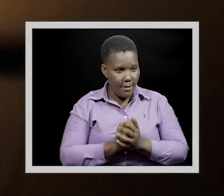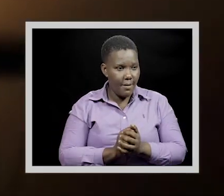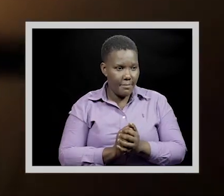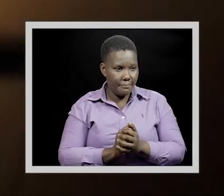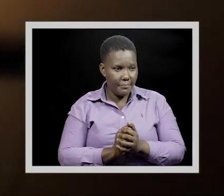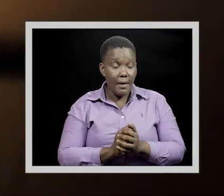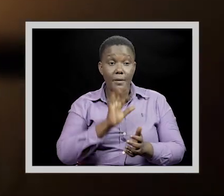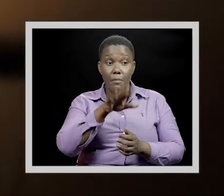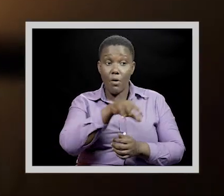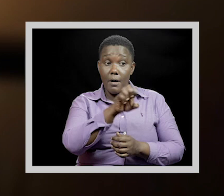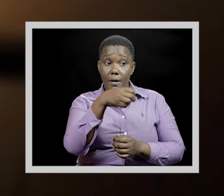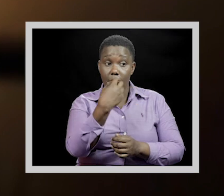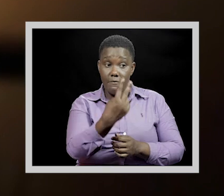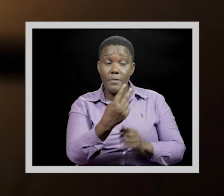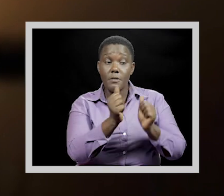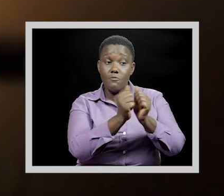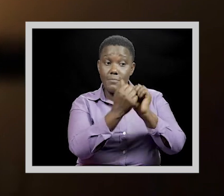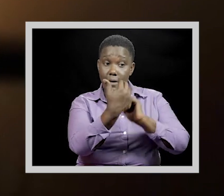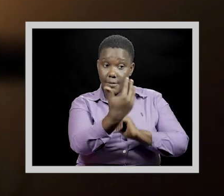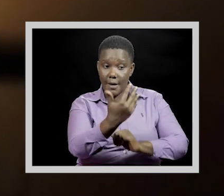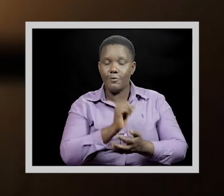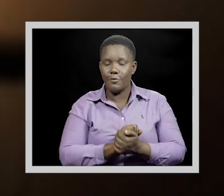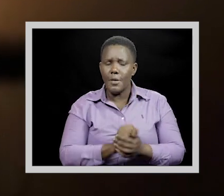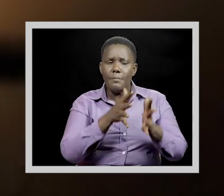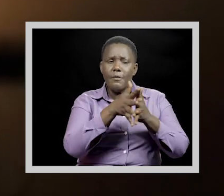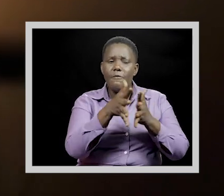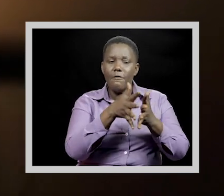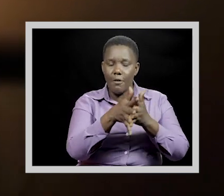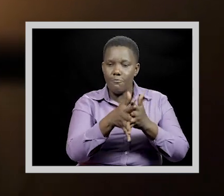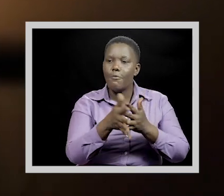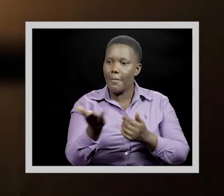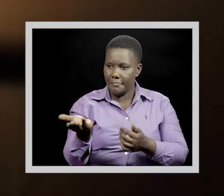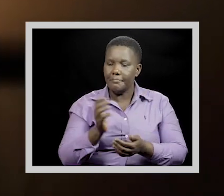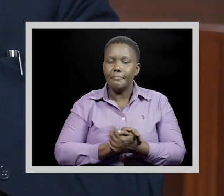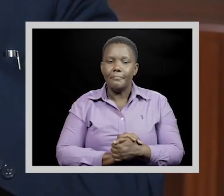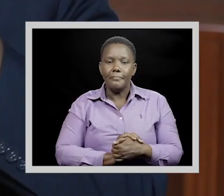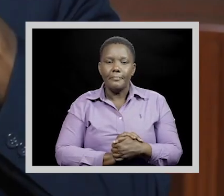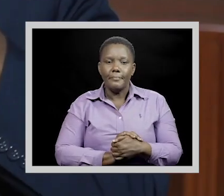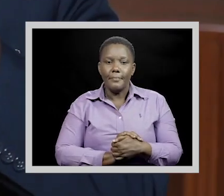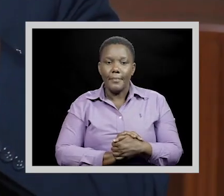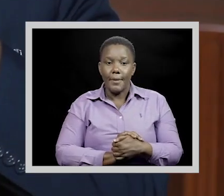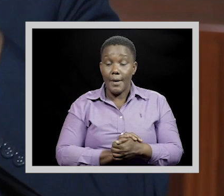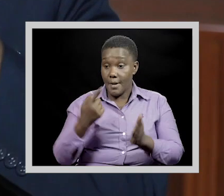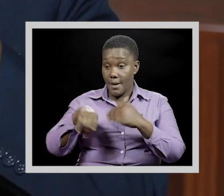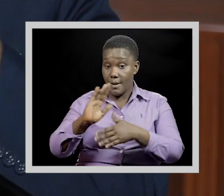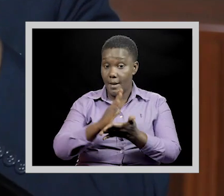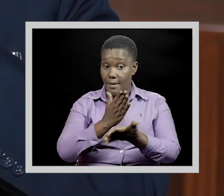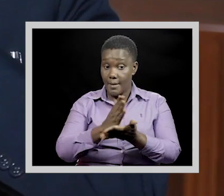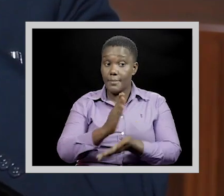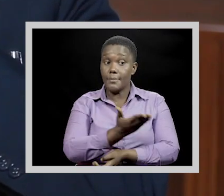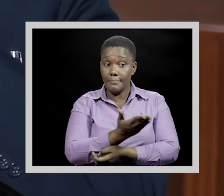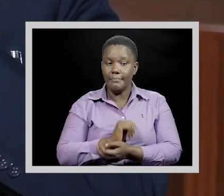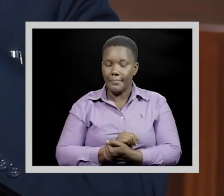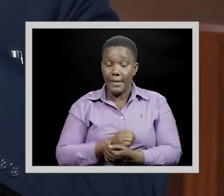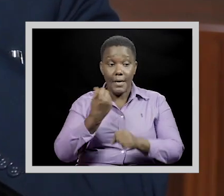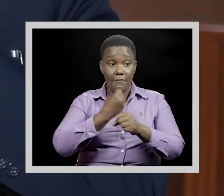Criminal Appeal Number 452 of 2015, illustrates this. In this particular case,